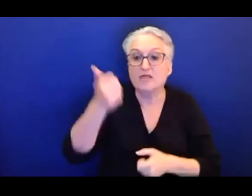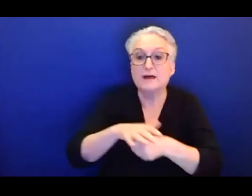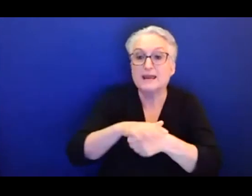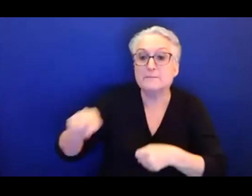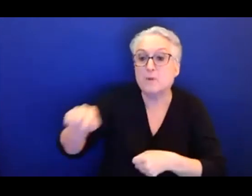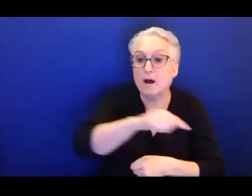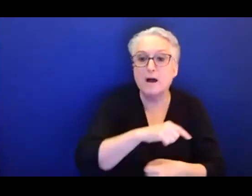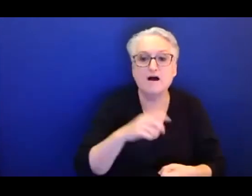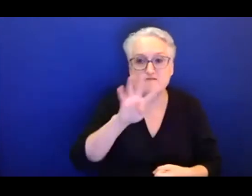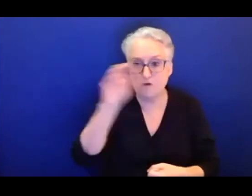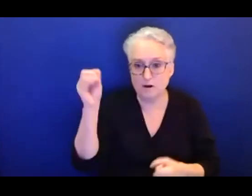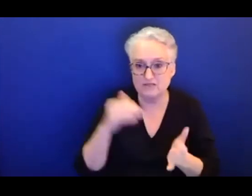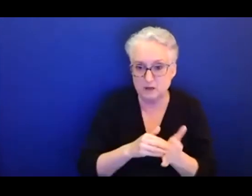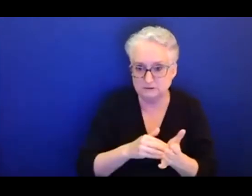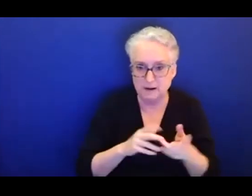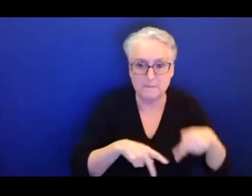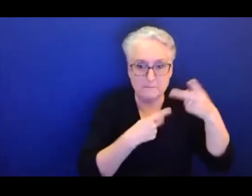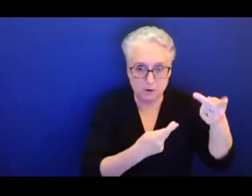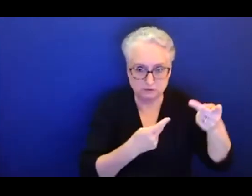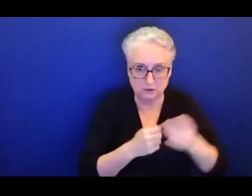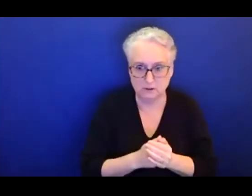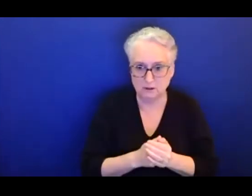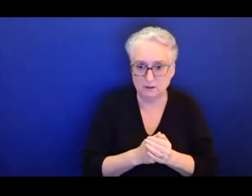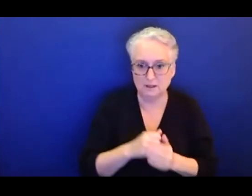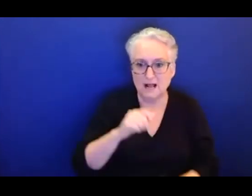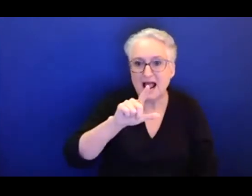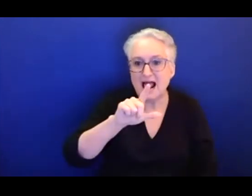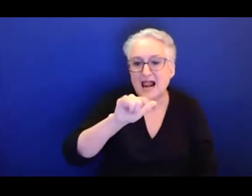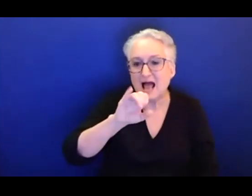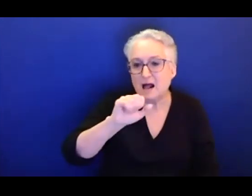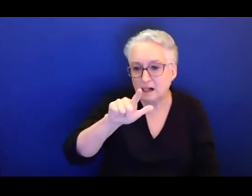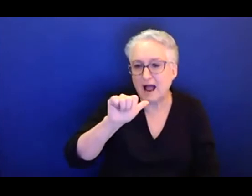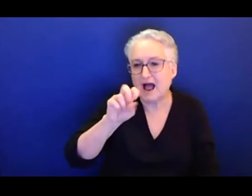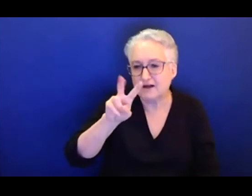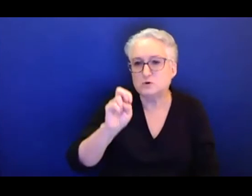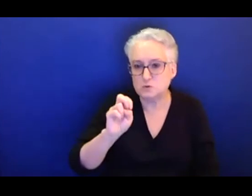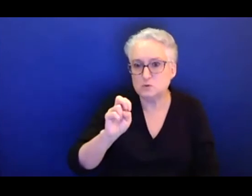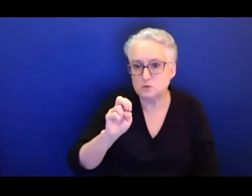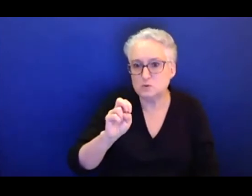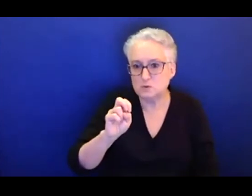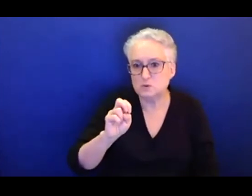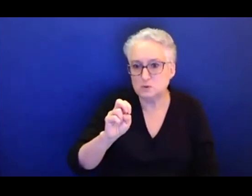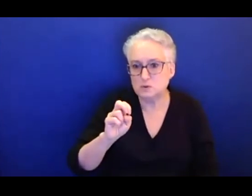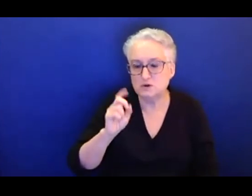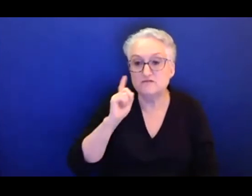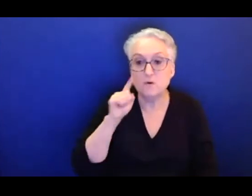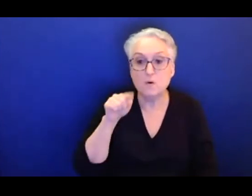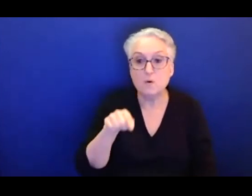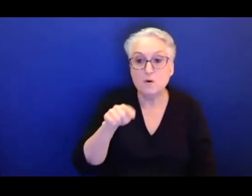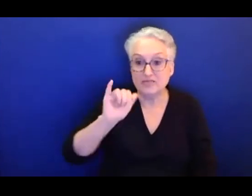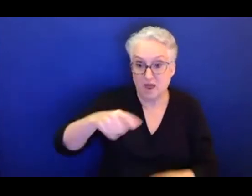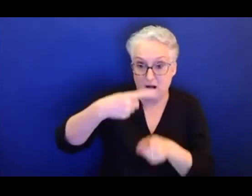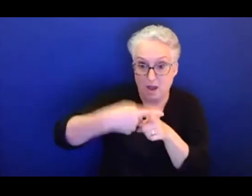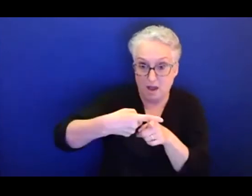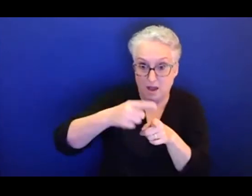Plan. Project will include building on the work of the Community Design Center for possible intersection and streetscape